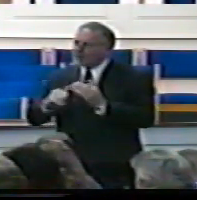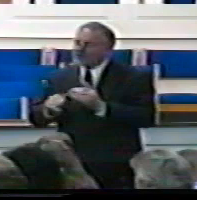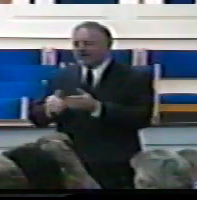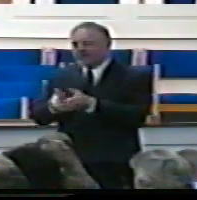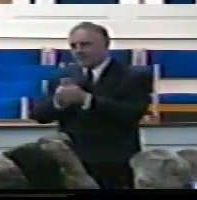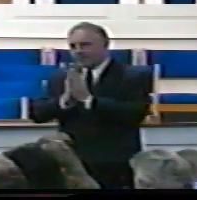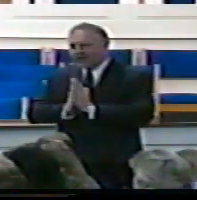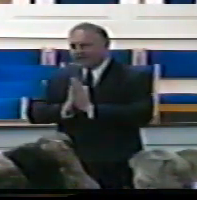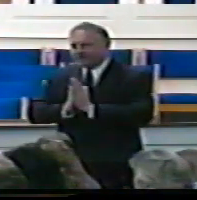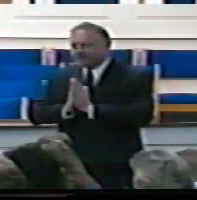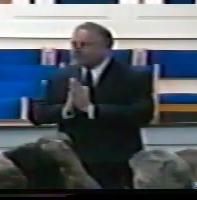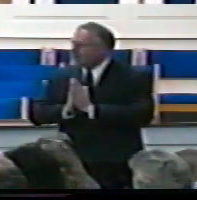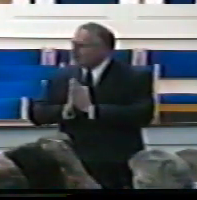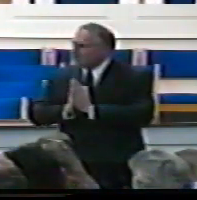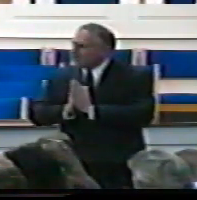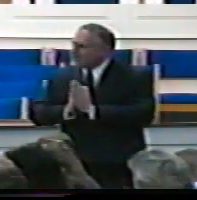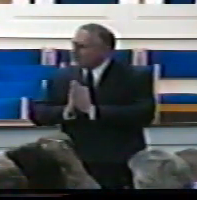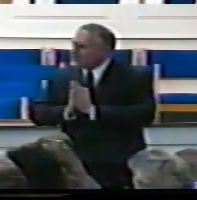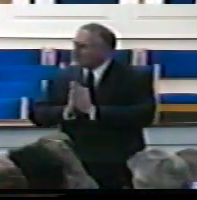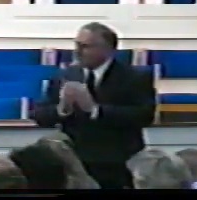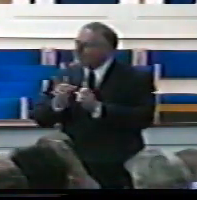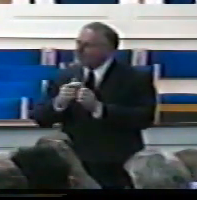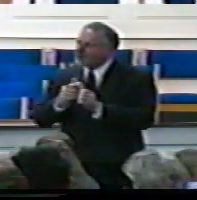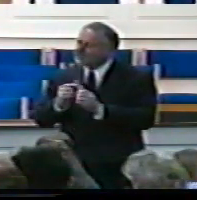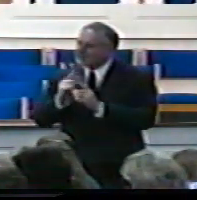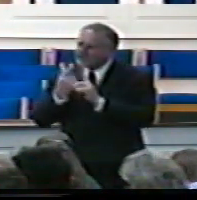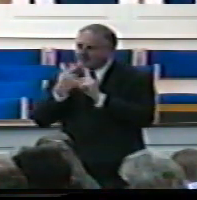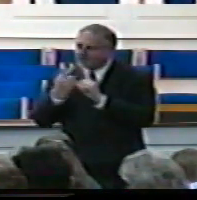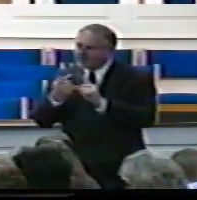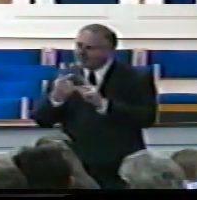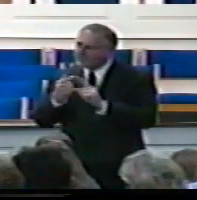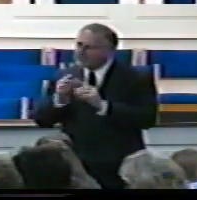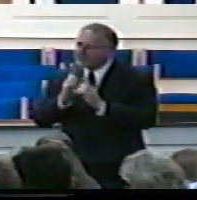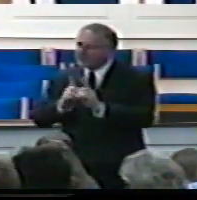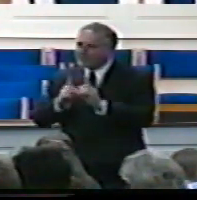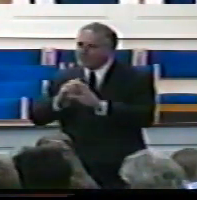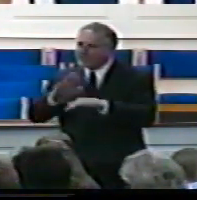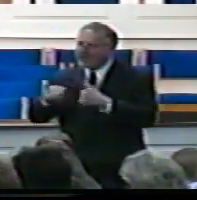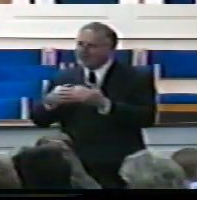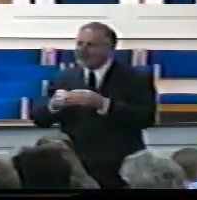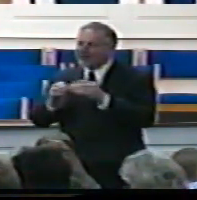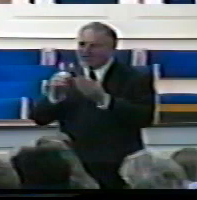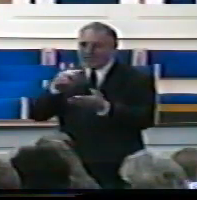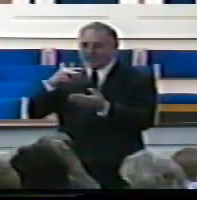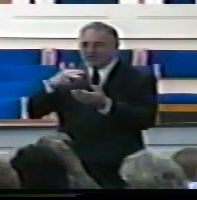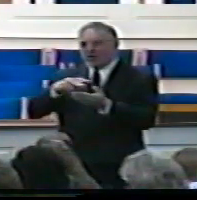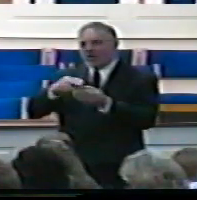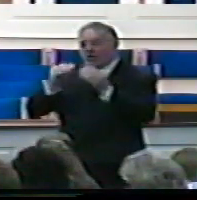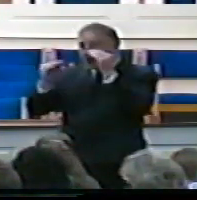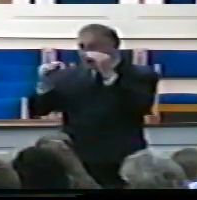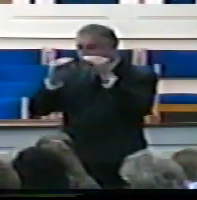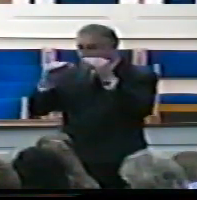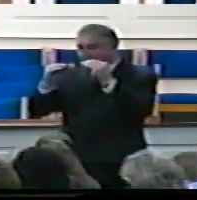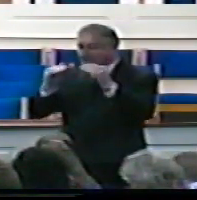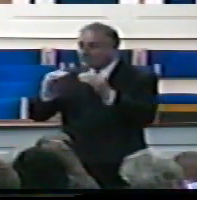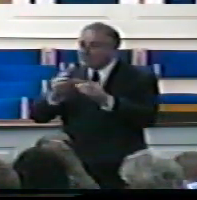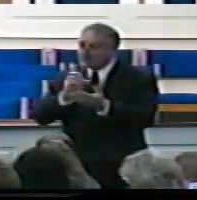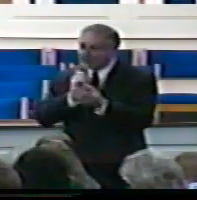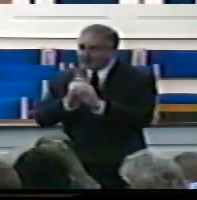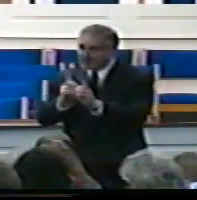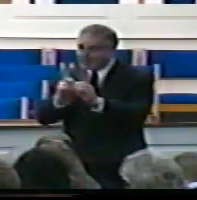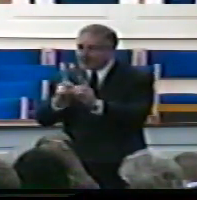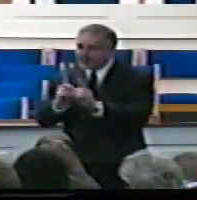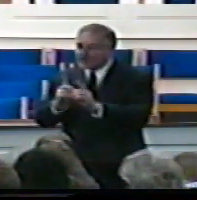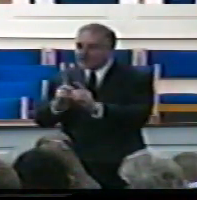but it's about instructions. For number one, he tells the disciples how he schooled them. Would you look, please, with me at verse number 6? He said, I